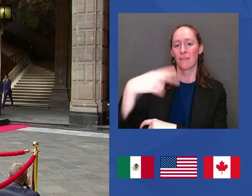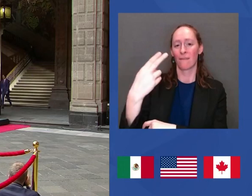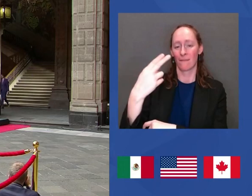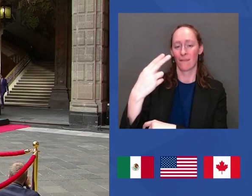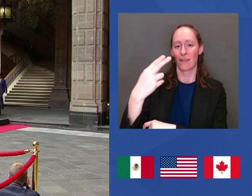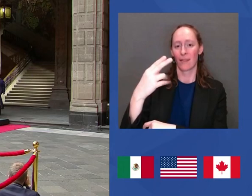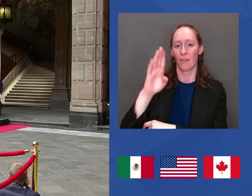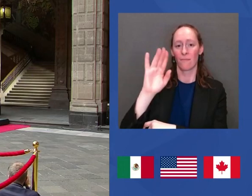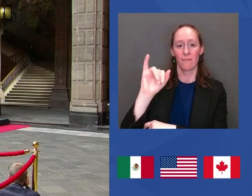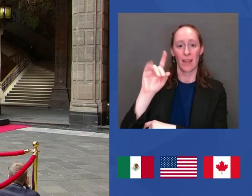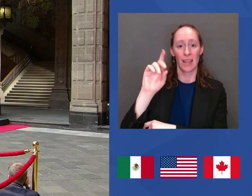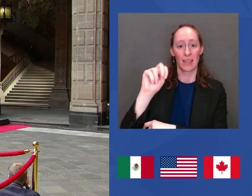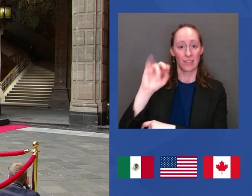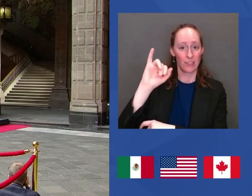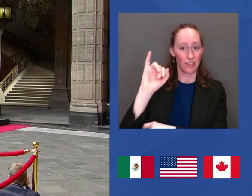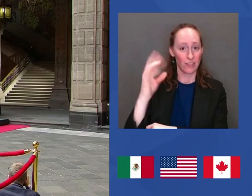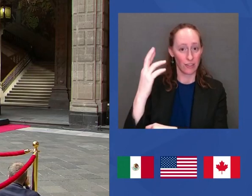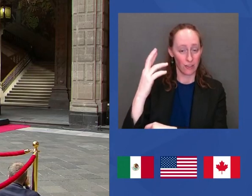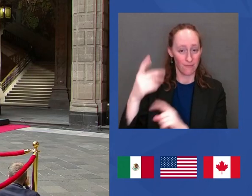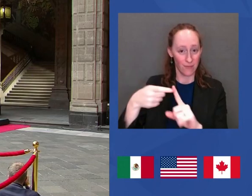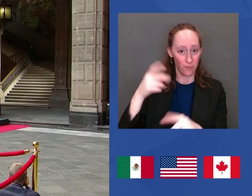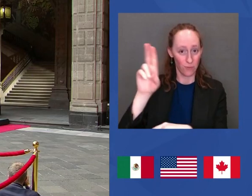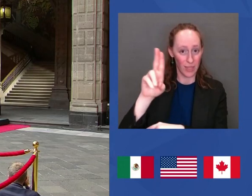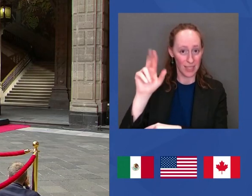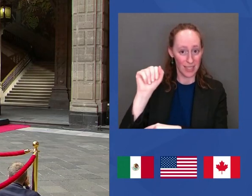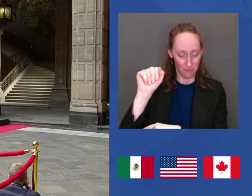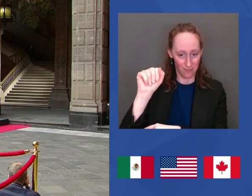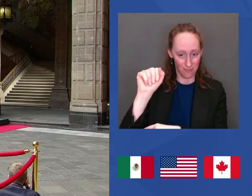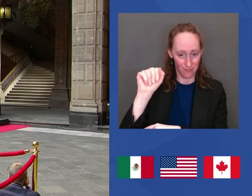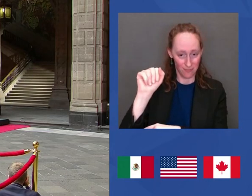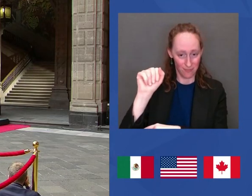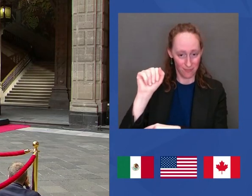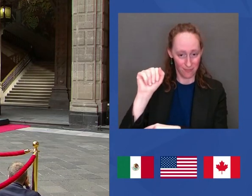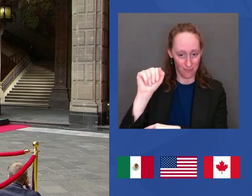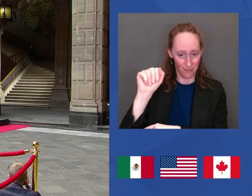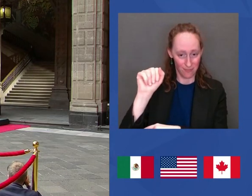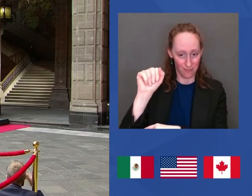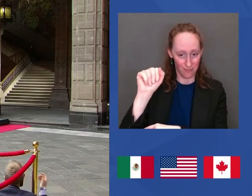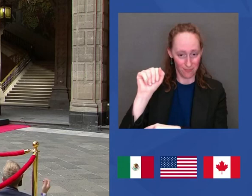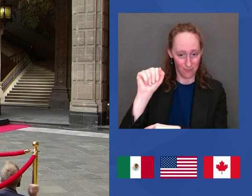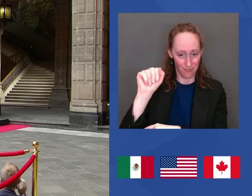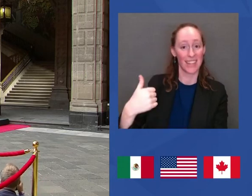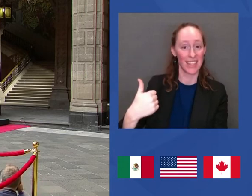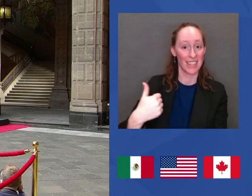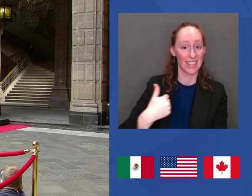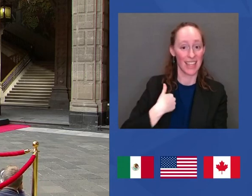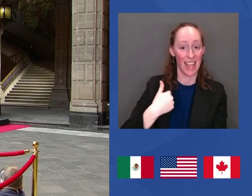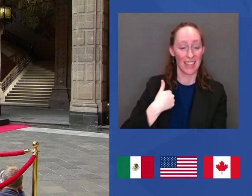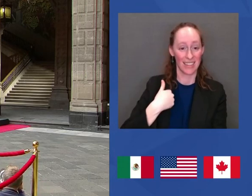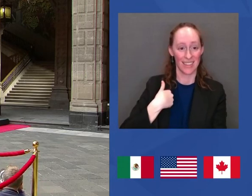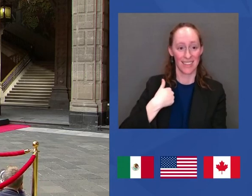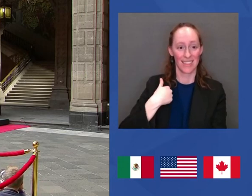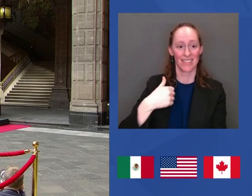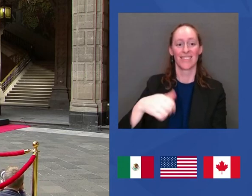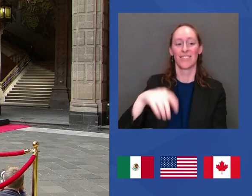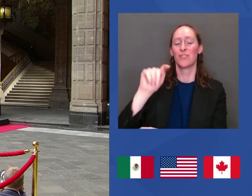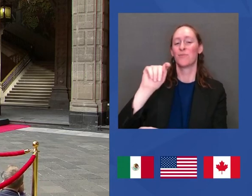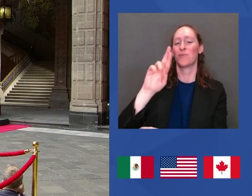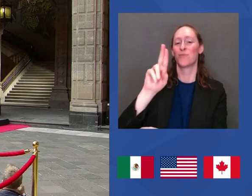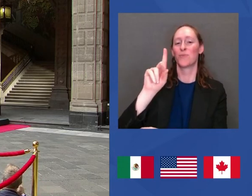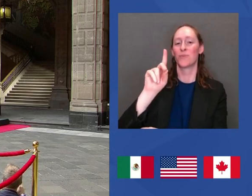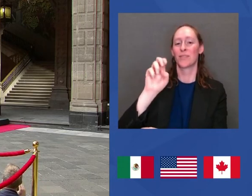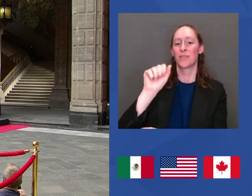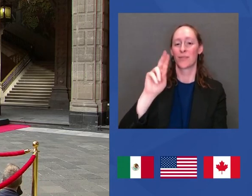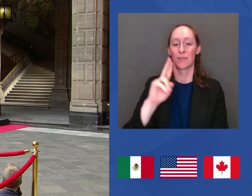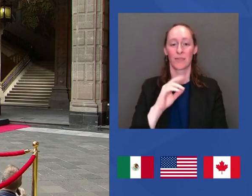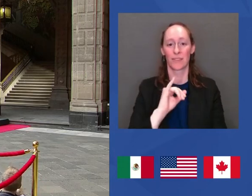Justin Trudeau, Prime Minister of Canada. And we also have their respective